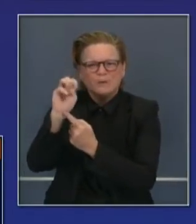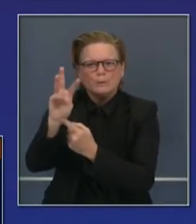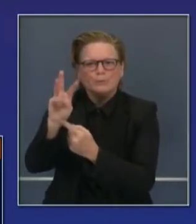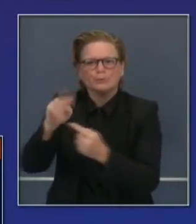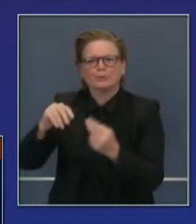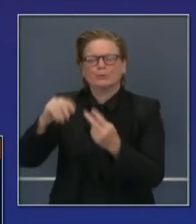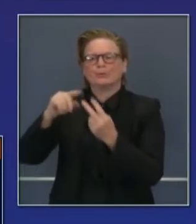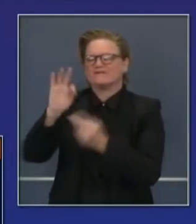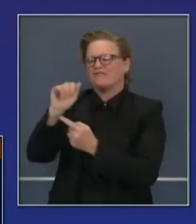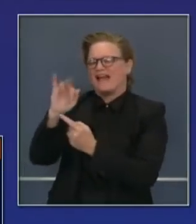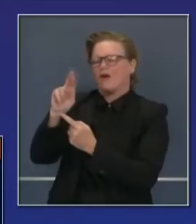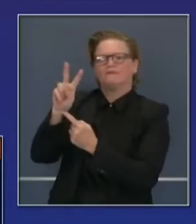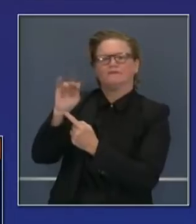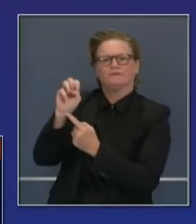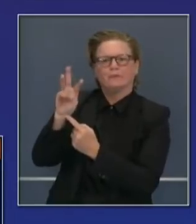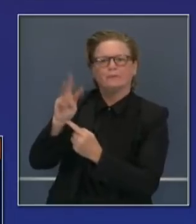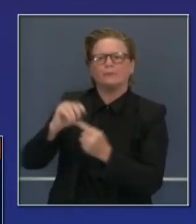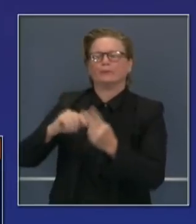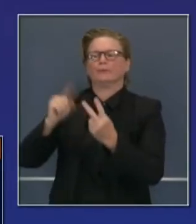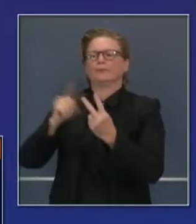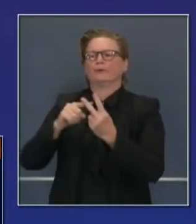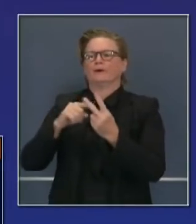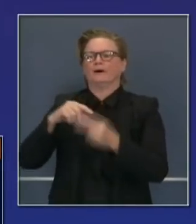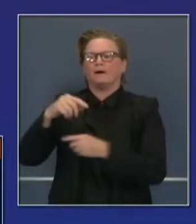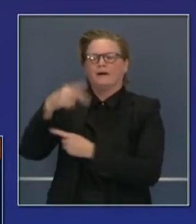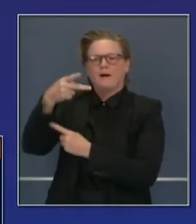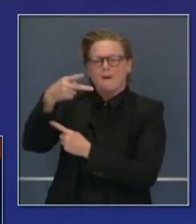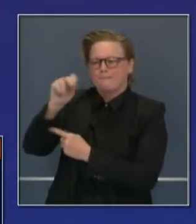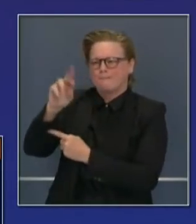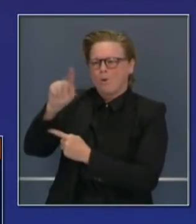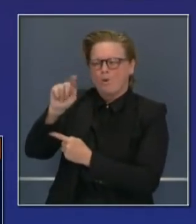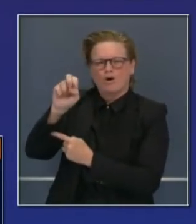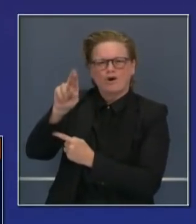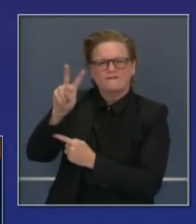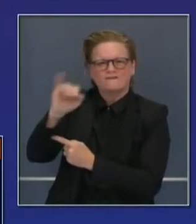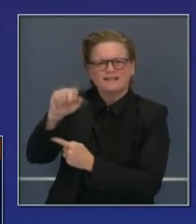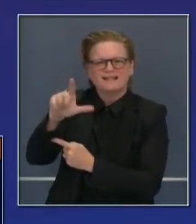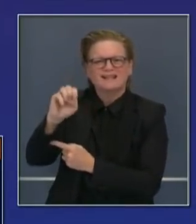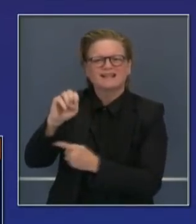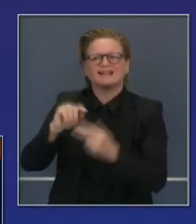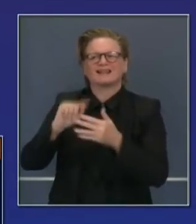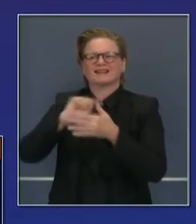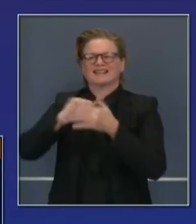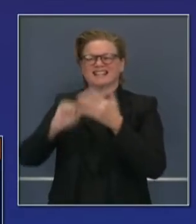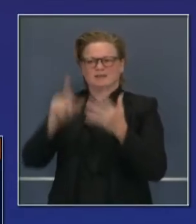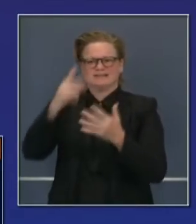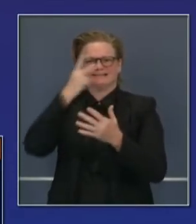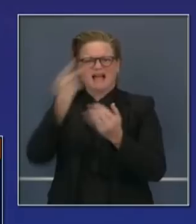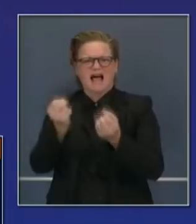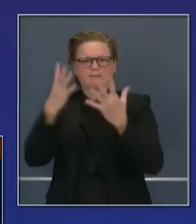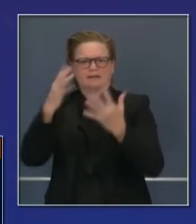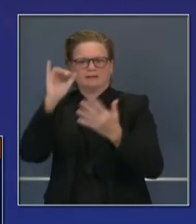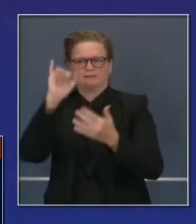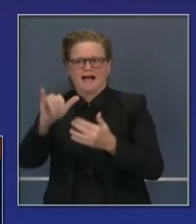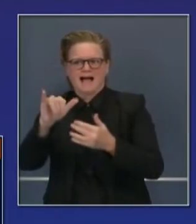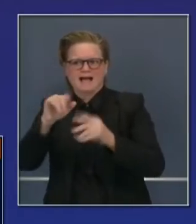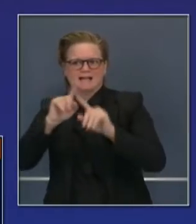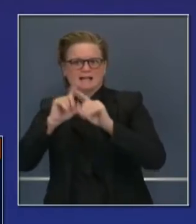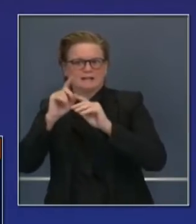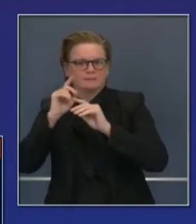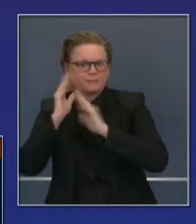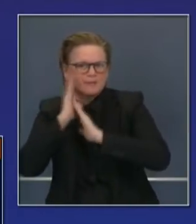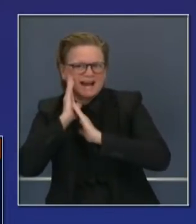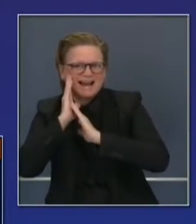more detailed list where you can see the number of beds that are attached to each of those facilities: Tulare County, Riverside, Contra Costa,